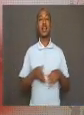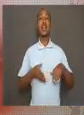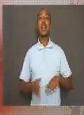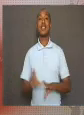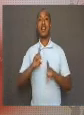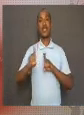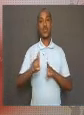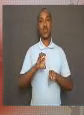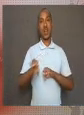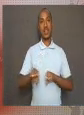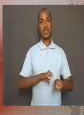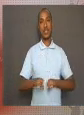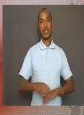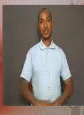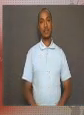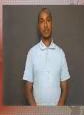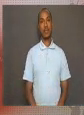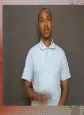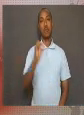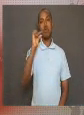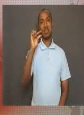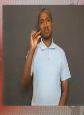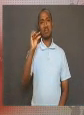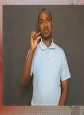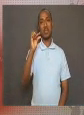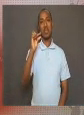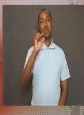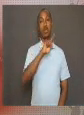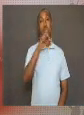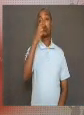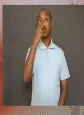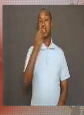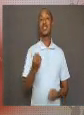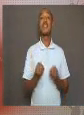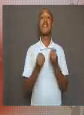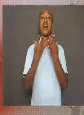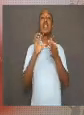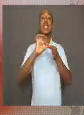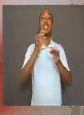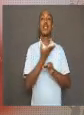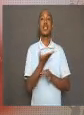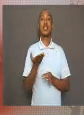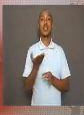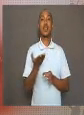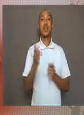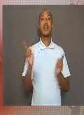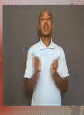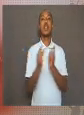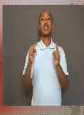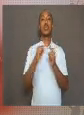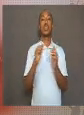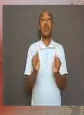do an activity. In a moment, you will see several sentences related to the